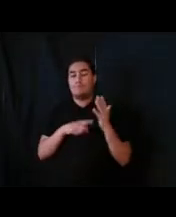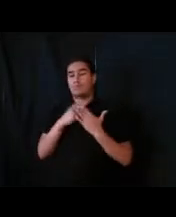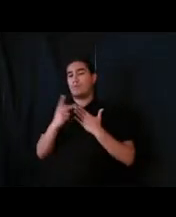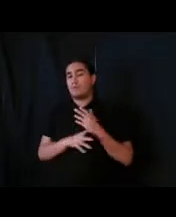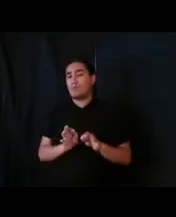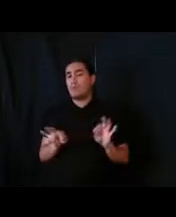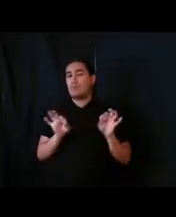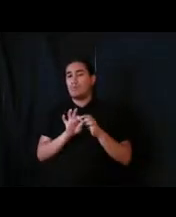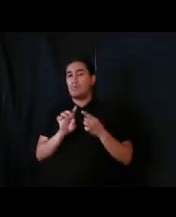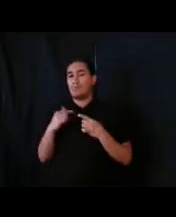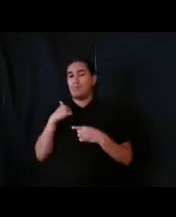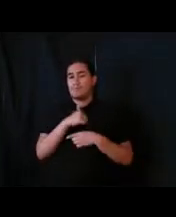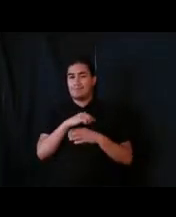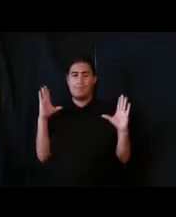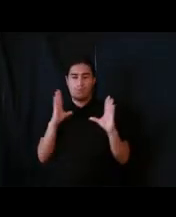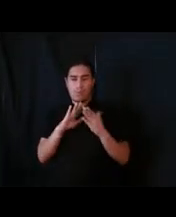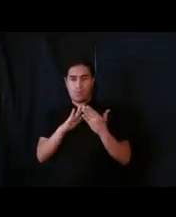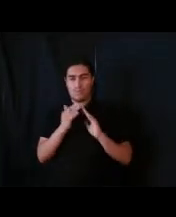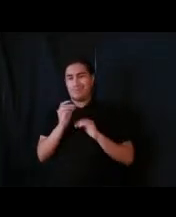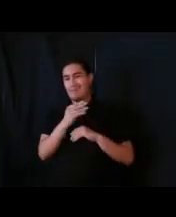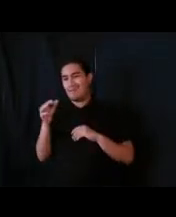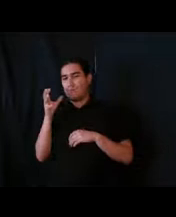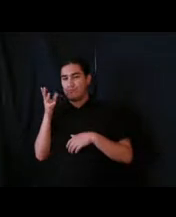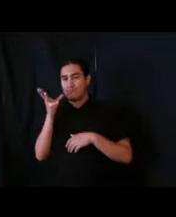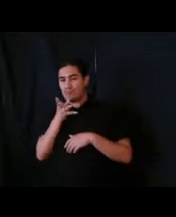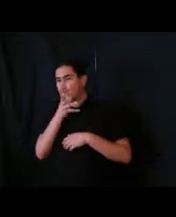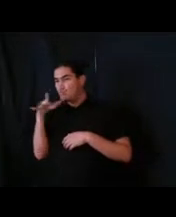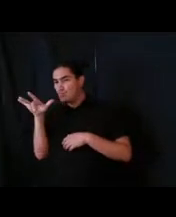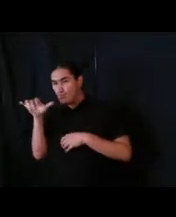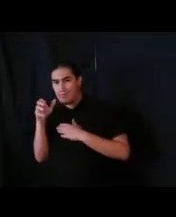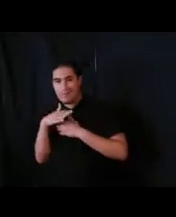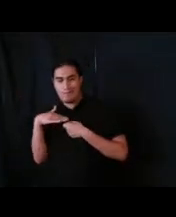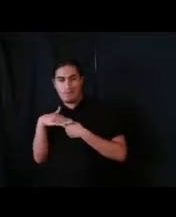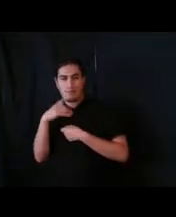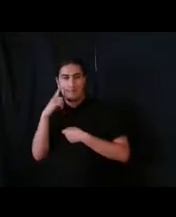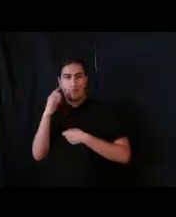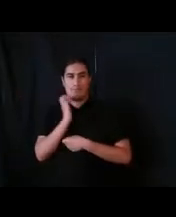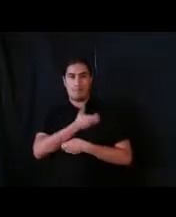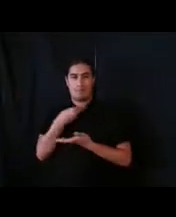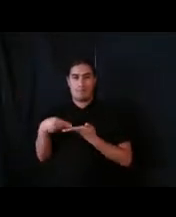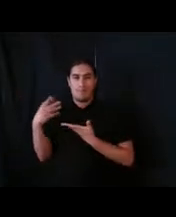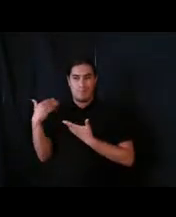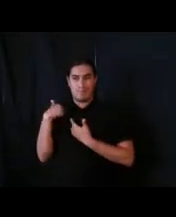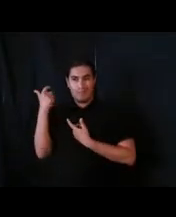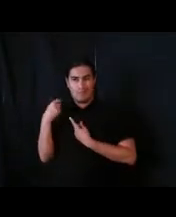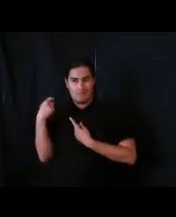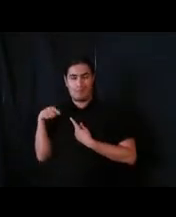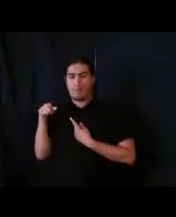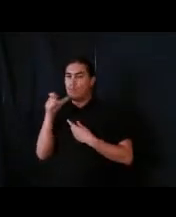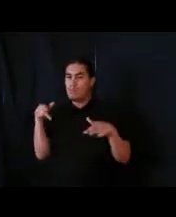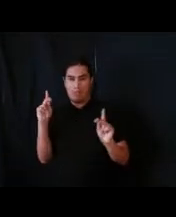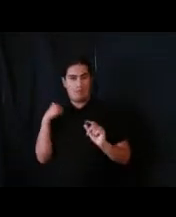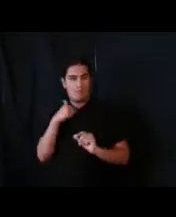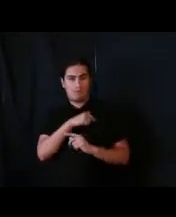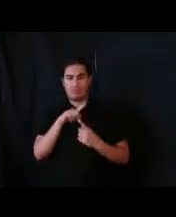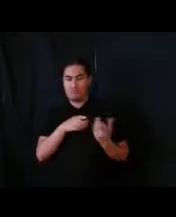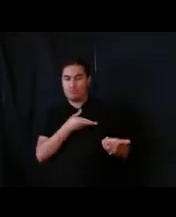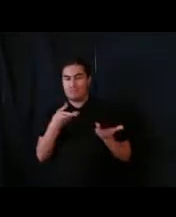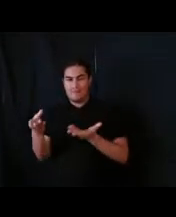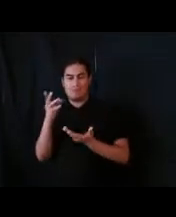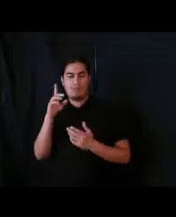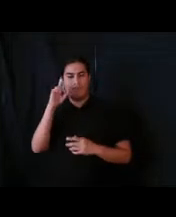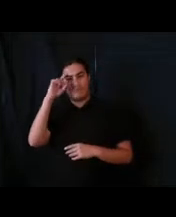us as small urban and rural areas because our annual formula money that we get would not allow us to deliver on